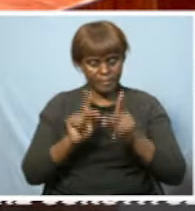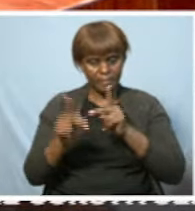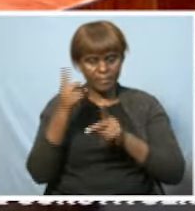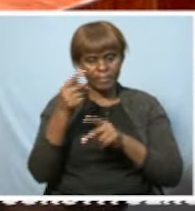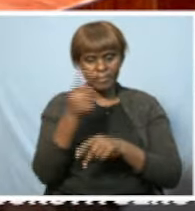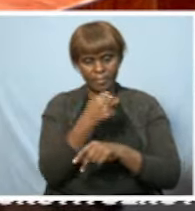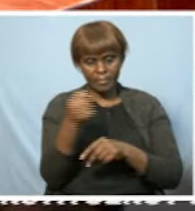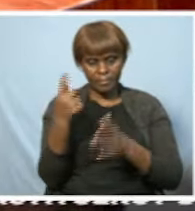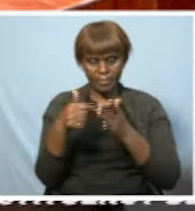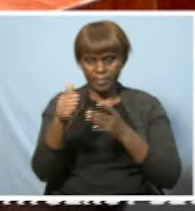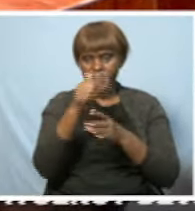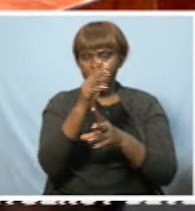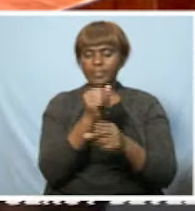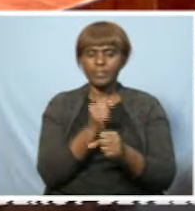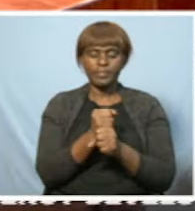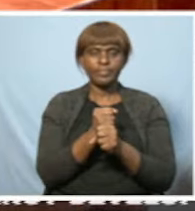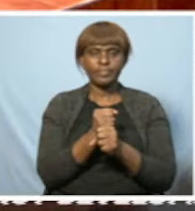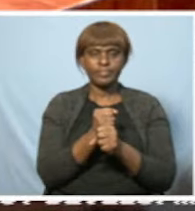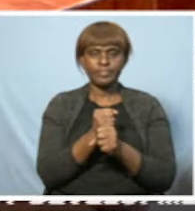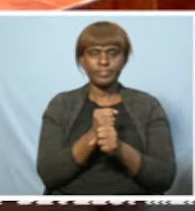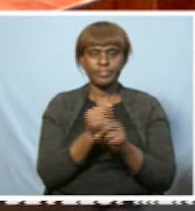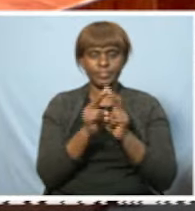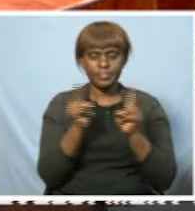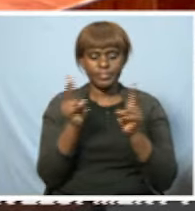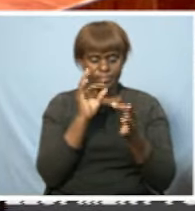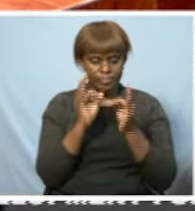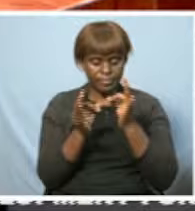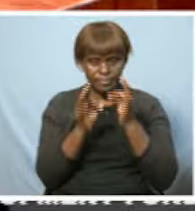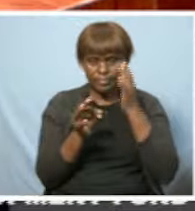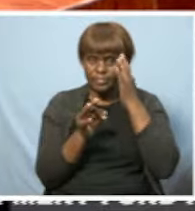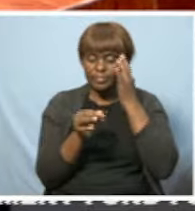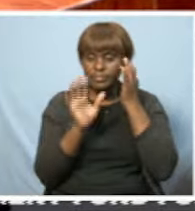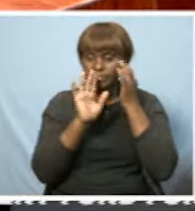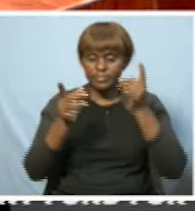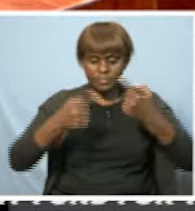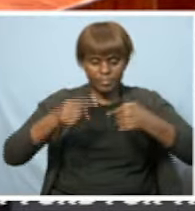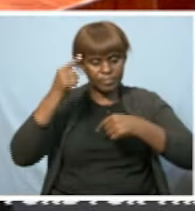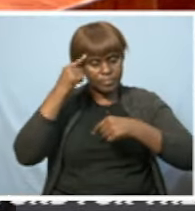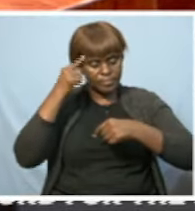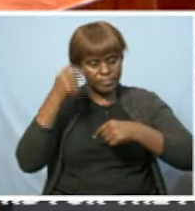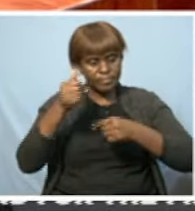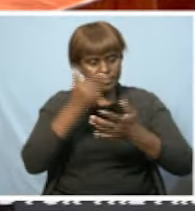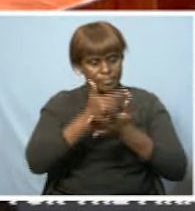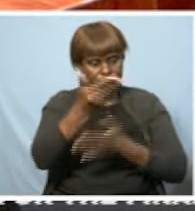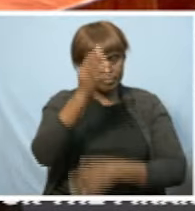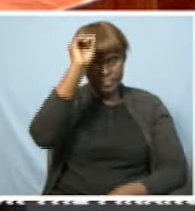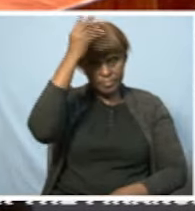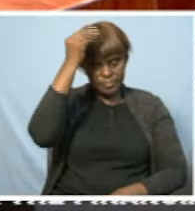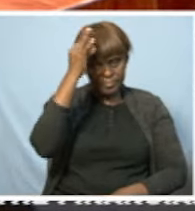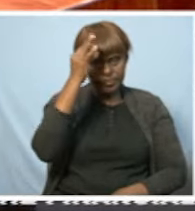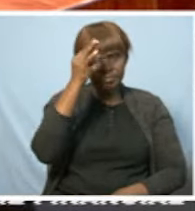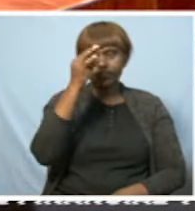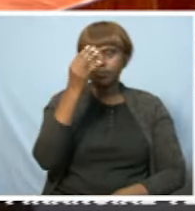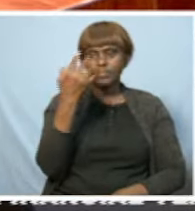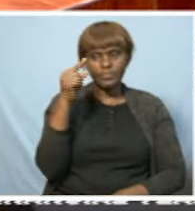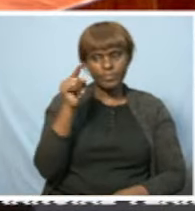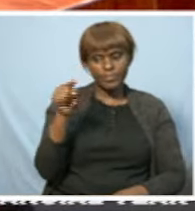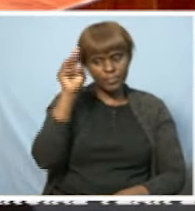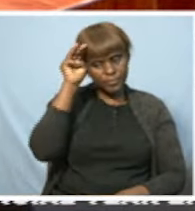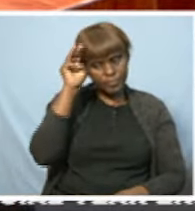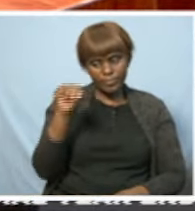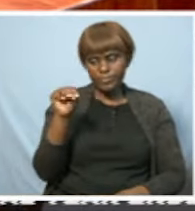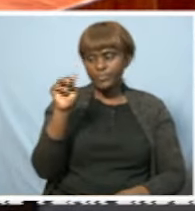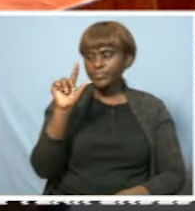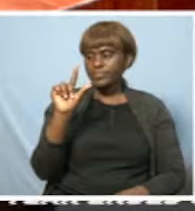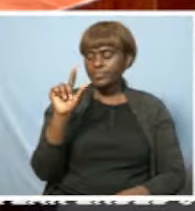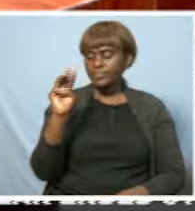that they are going to receive. So if local government is buying an ambulance on behalf of the Ministry of